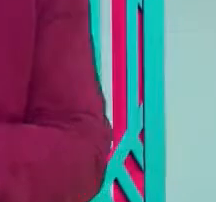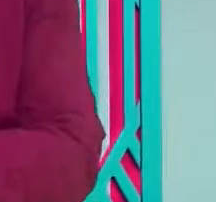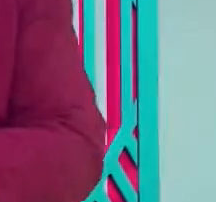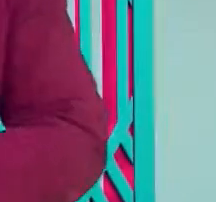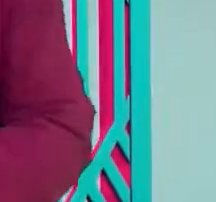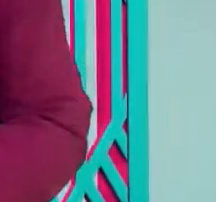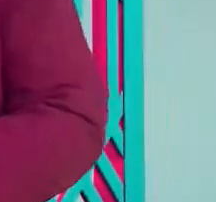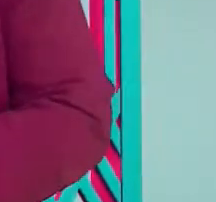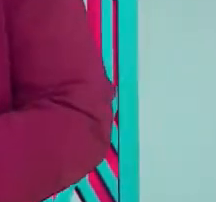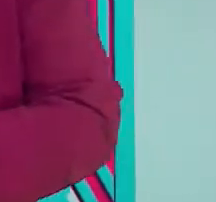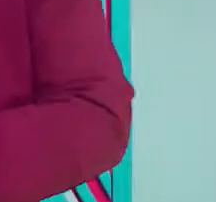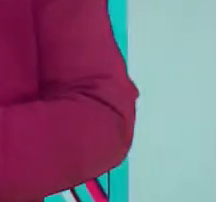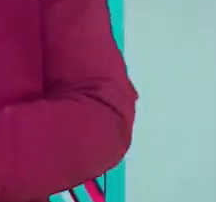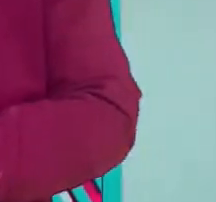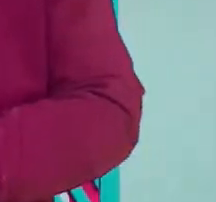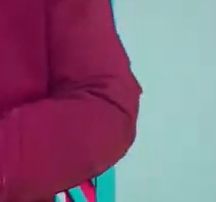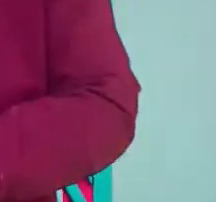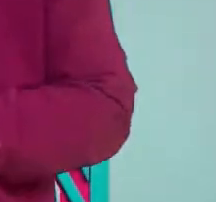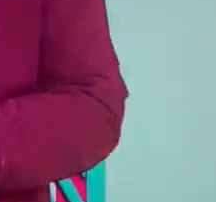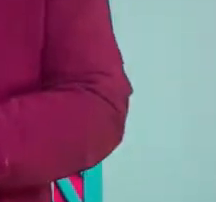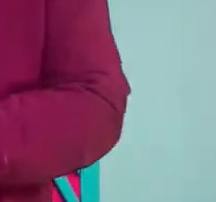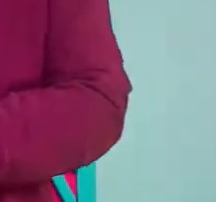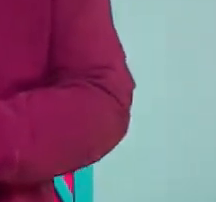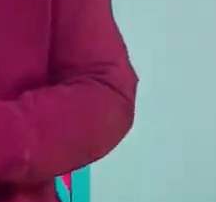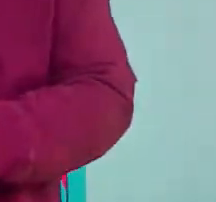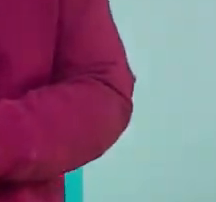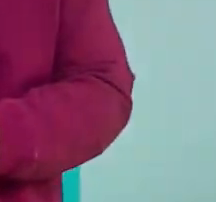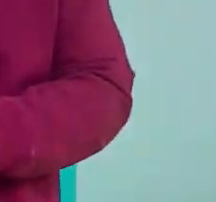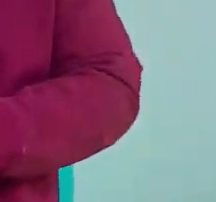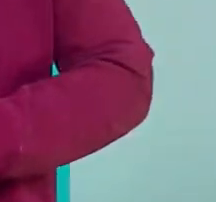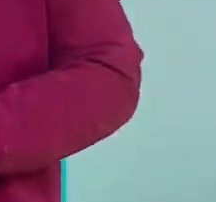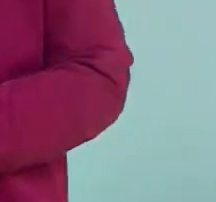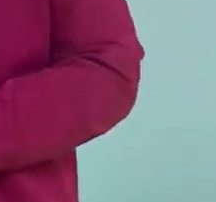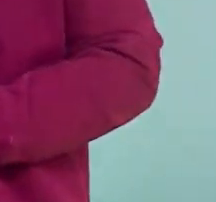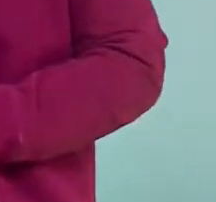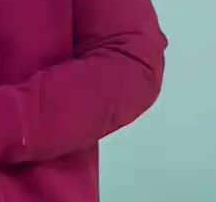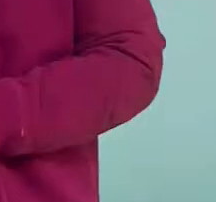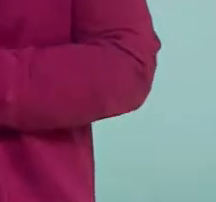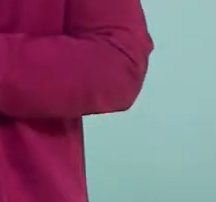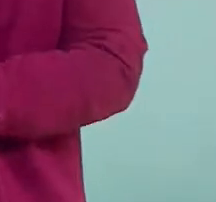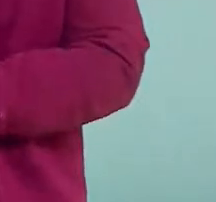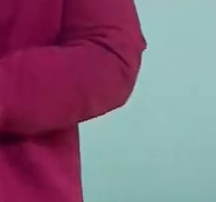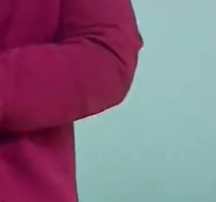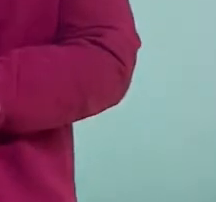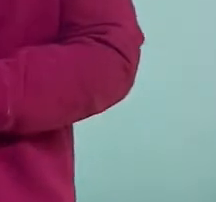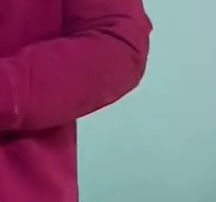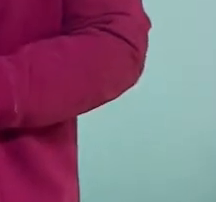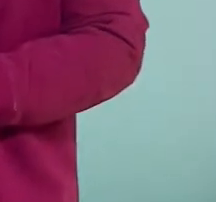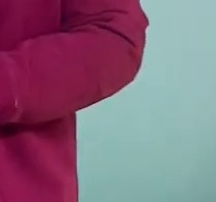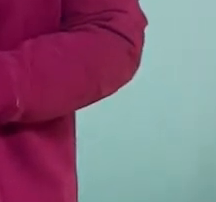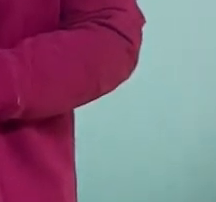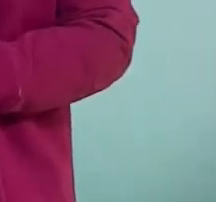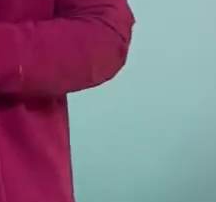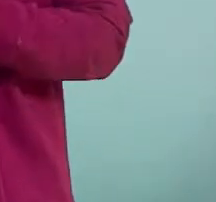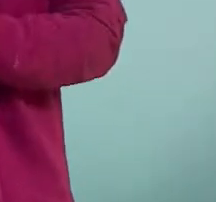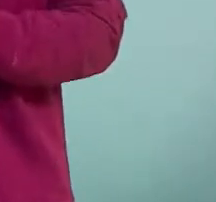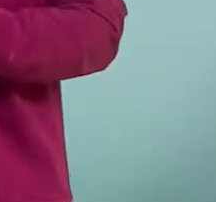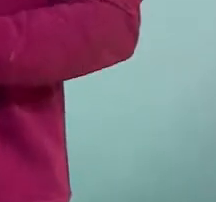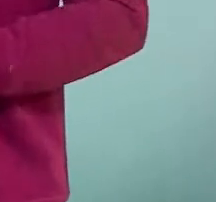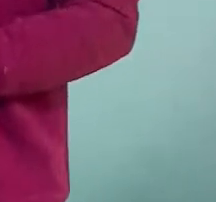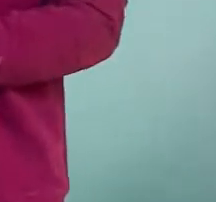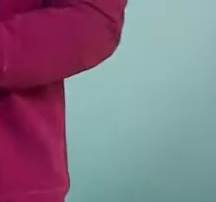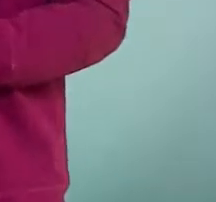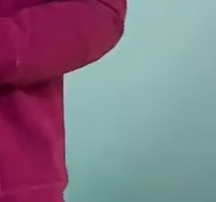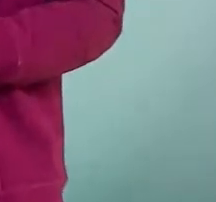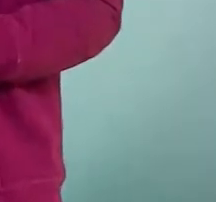you this week. Edith Kimani went to Monrovia to investigate the role of women in relationships by speaking to this